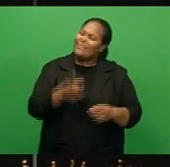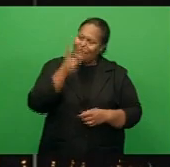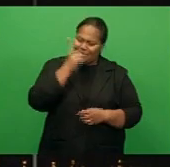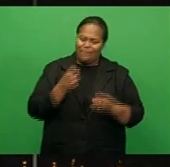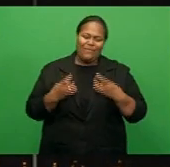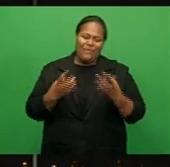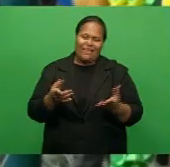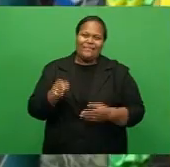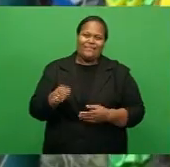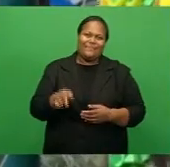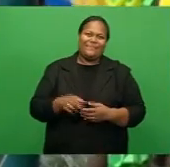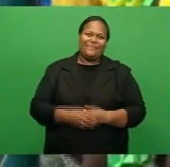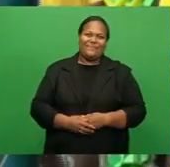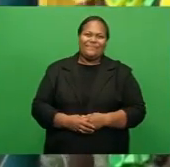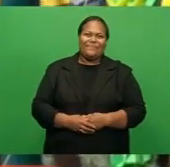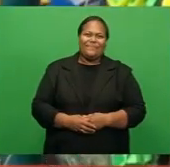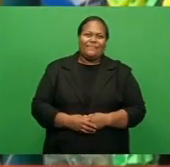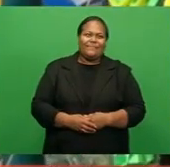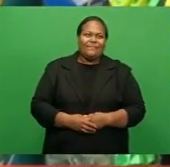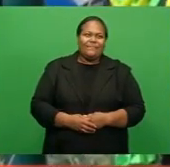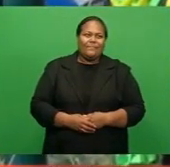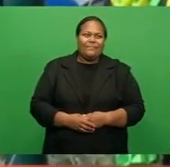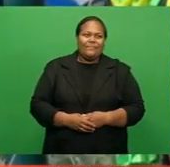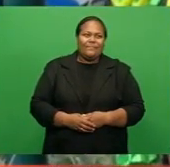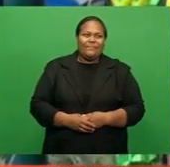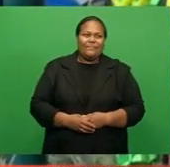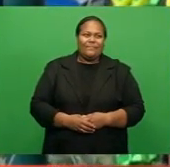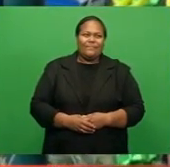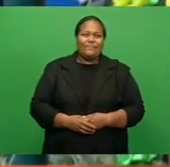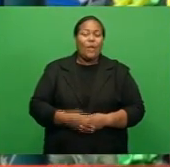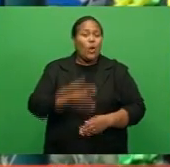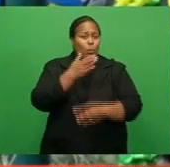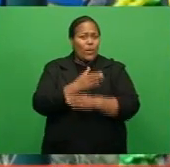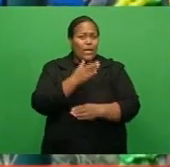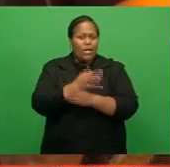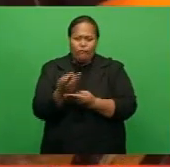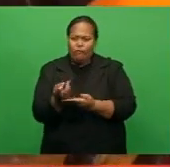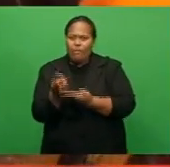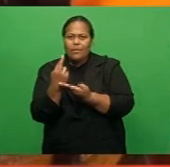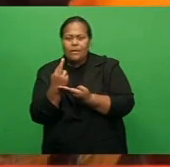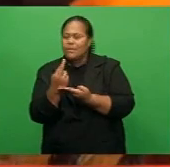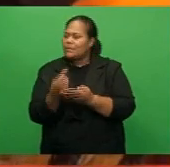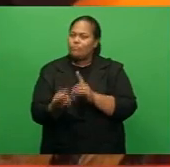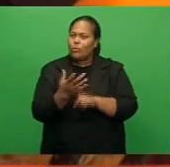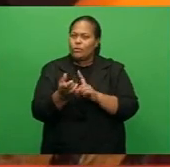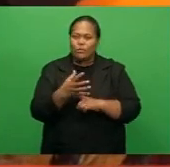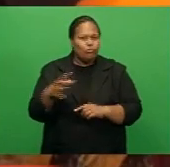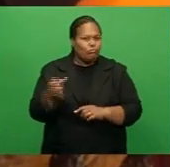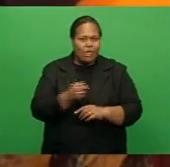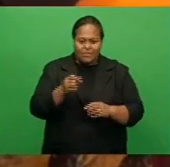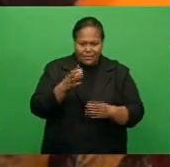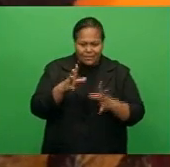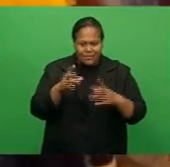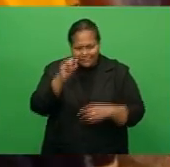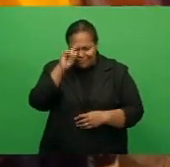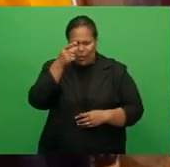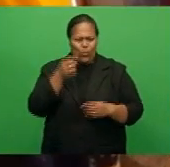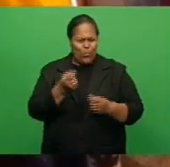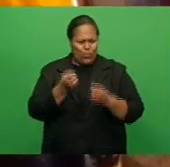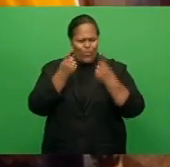provided. The Director of Rehabilitation says it is important to recognize the skills of these Fijians